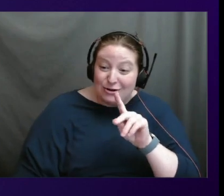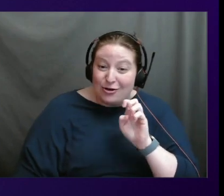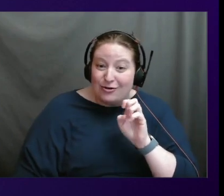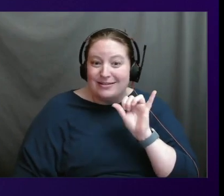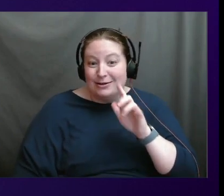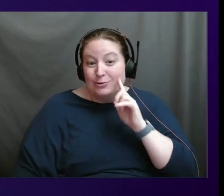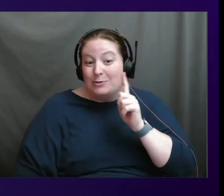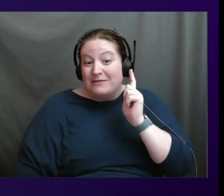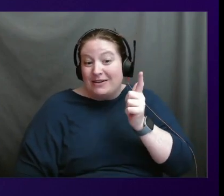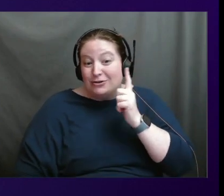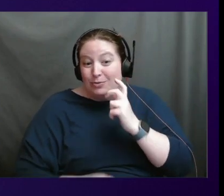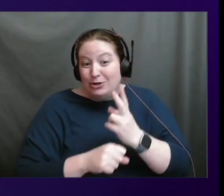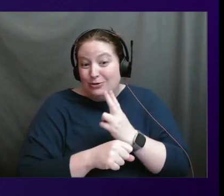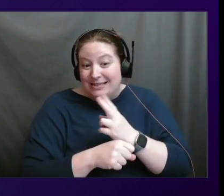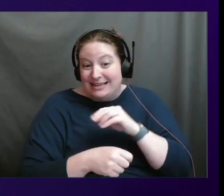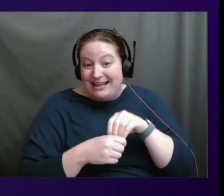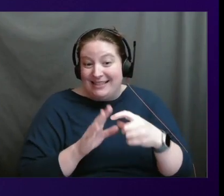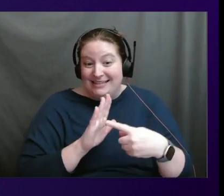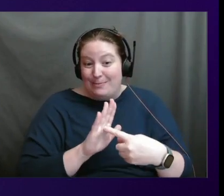be using in the demo.